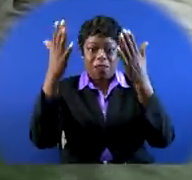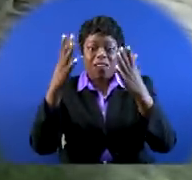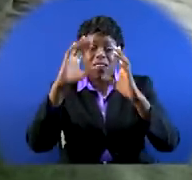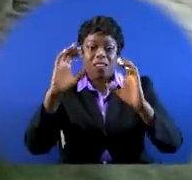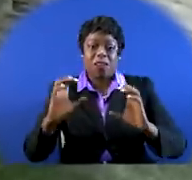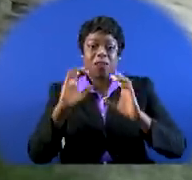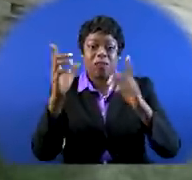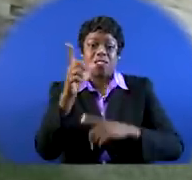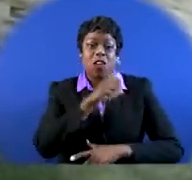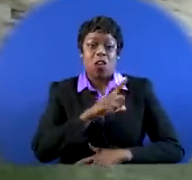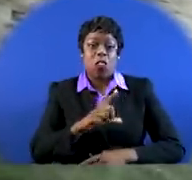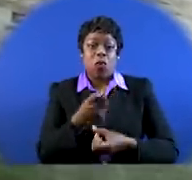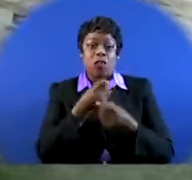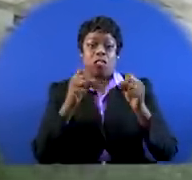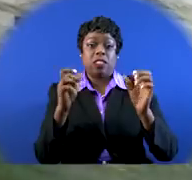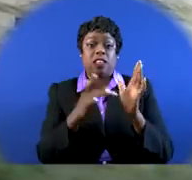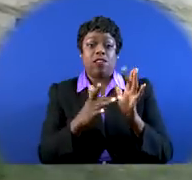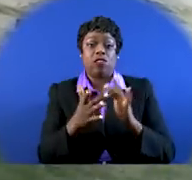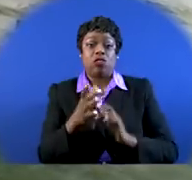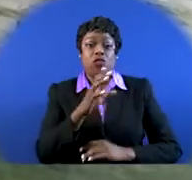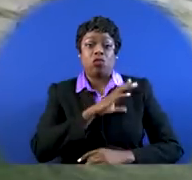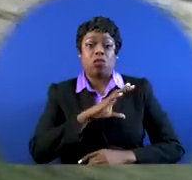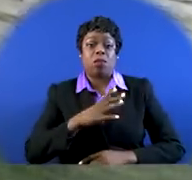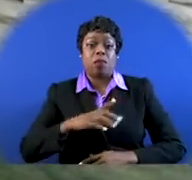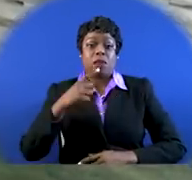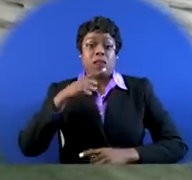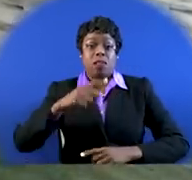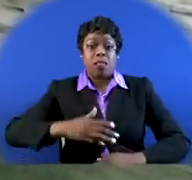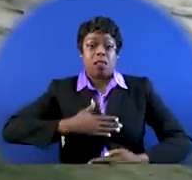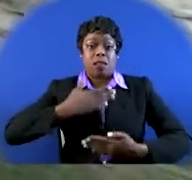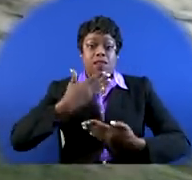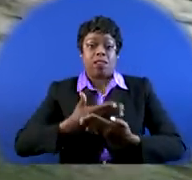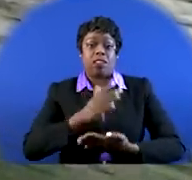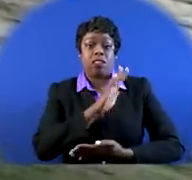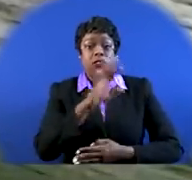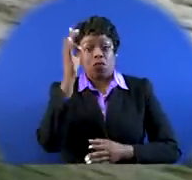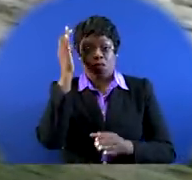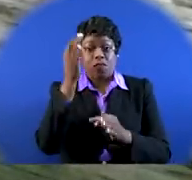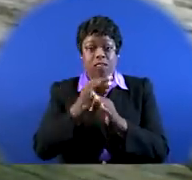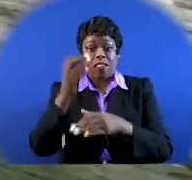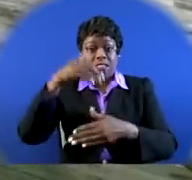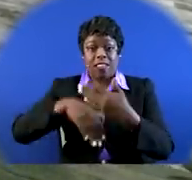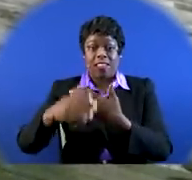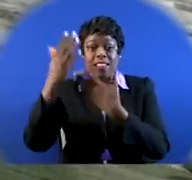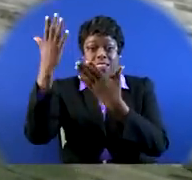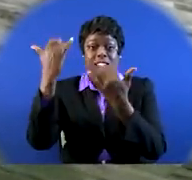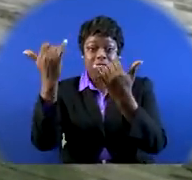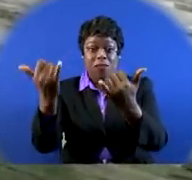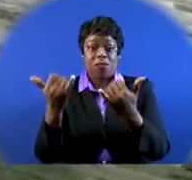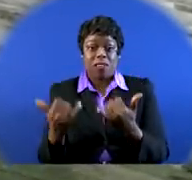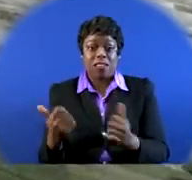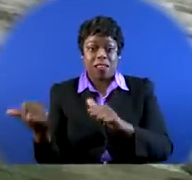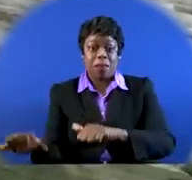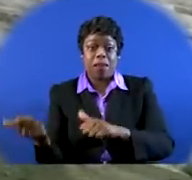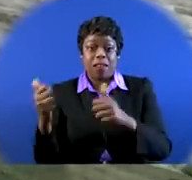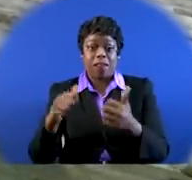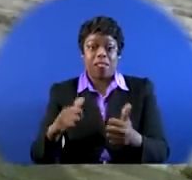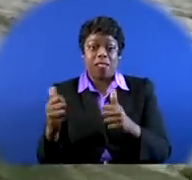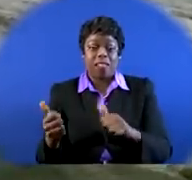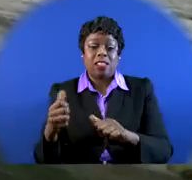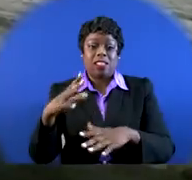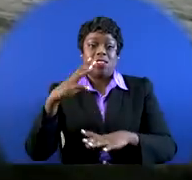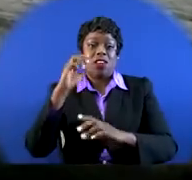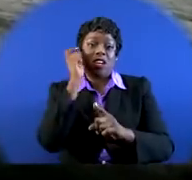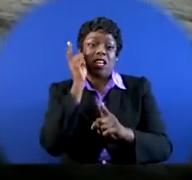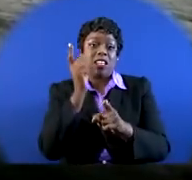Of our Lord and Savior Jesus Christ, and based upon the profession of your faith in him, we now baptize you, our sister Chase Ryan